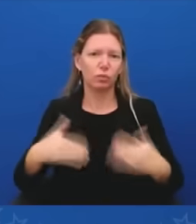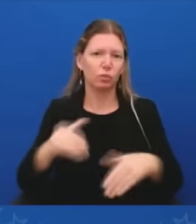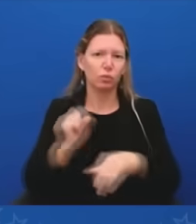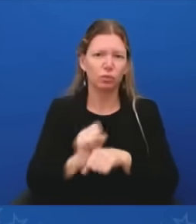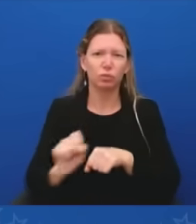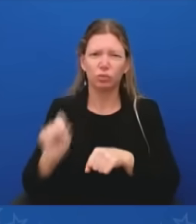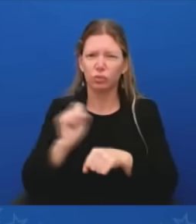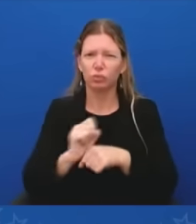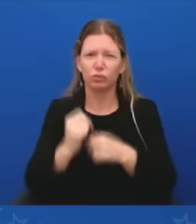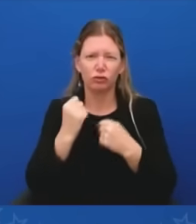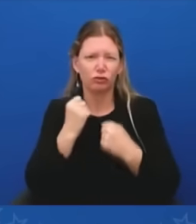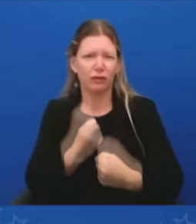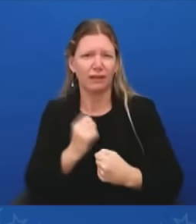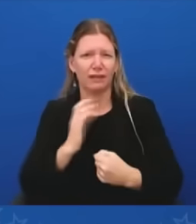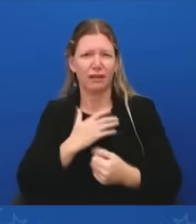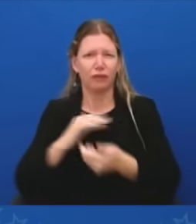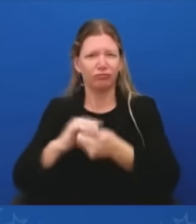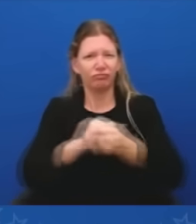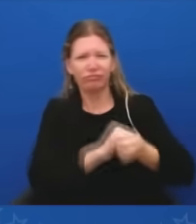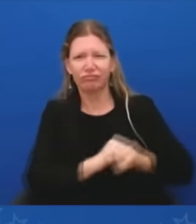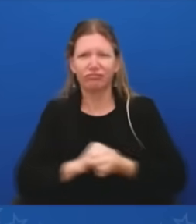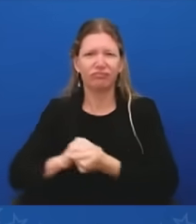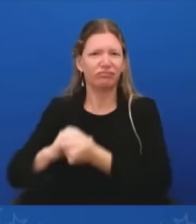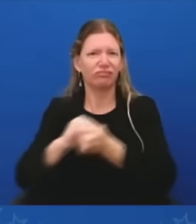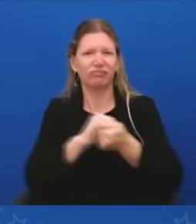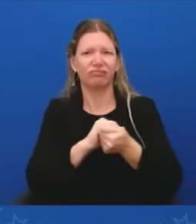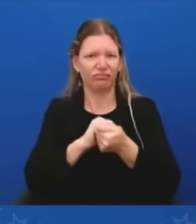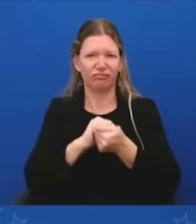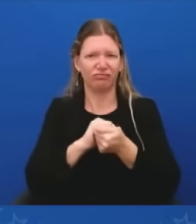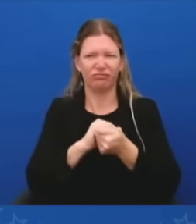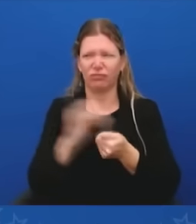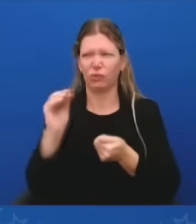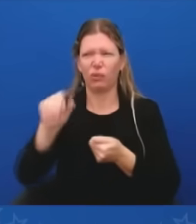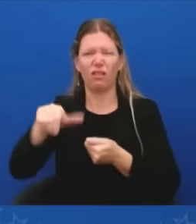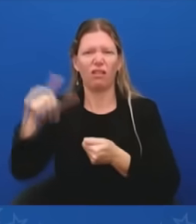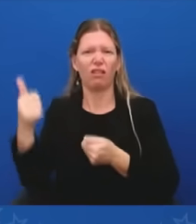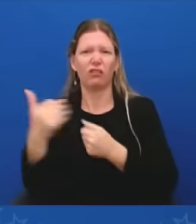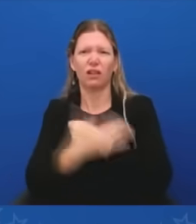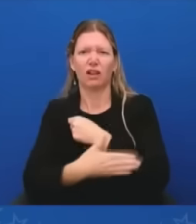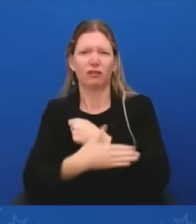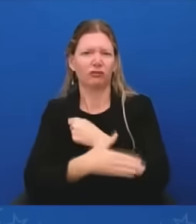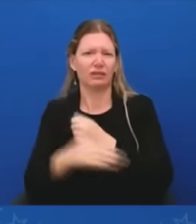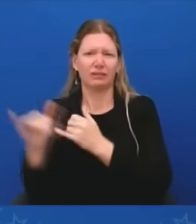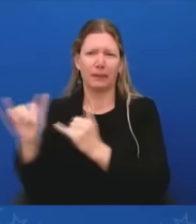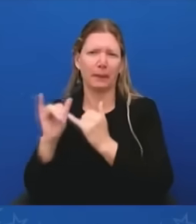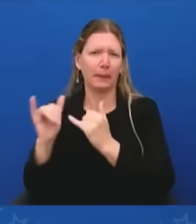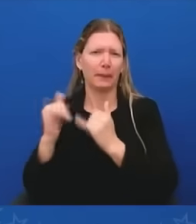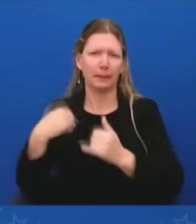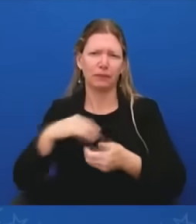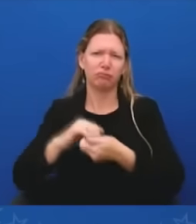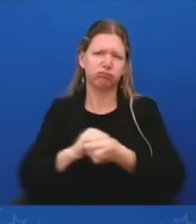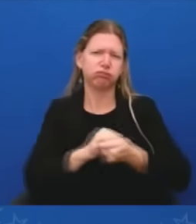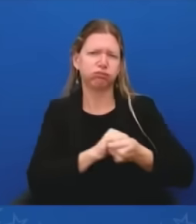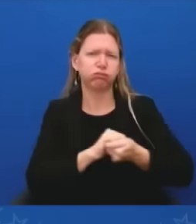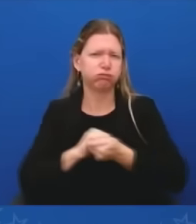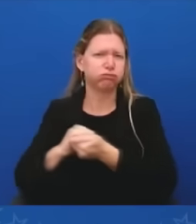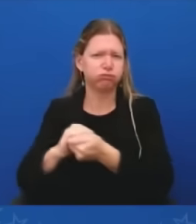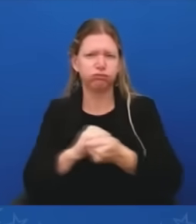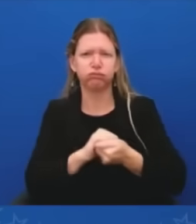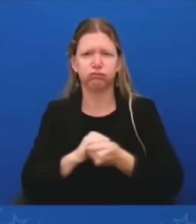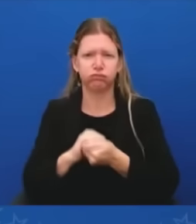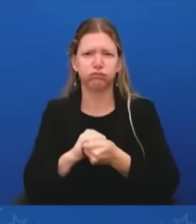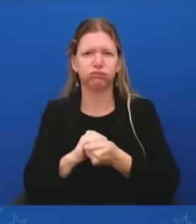like ours, investing in deterrence, so anyone who thinks they can threaten us thinks again, defending our